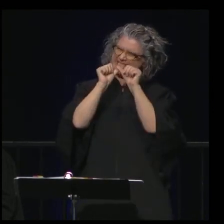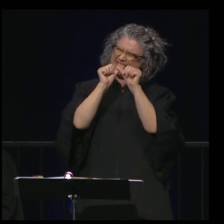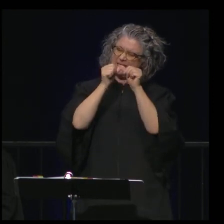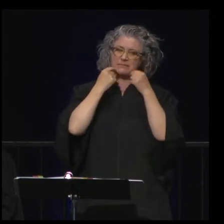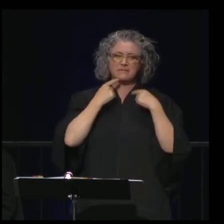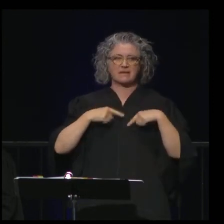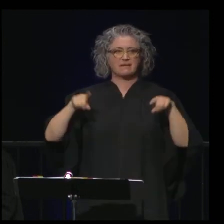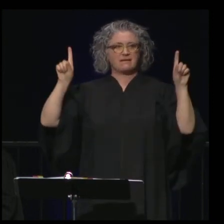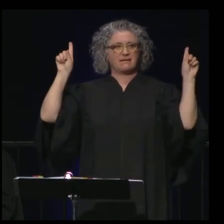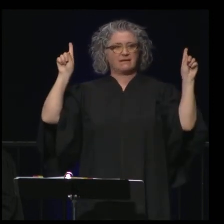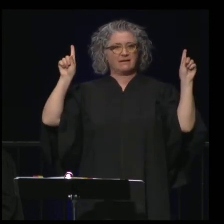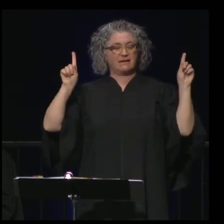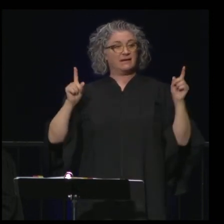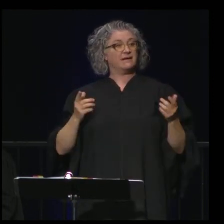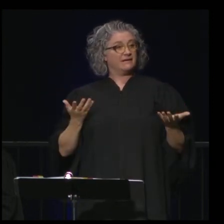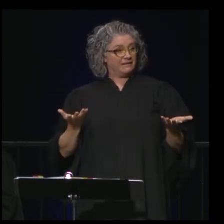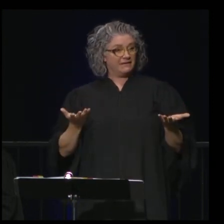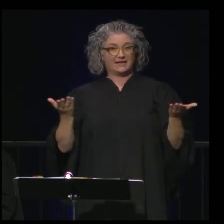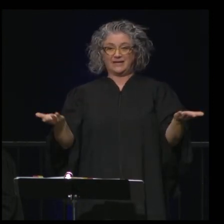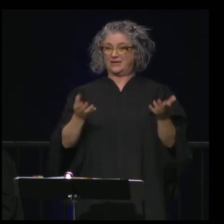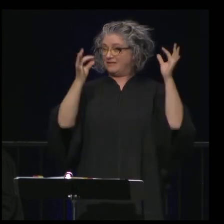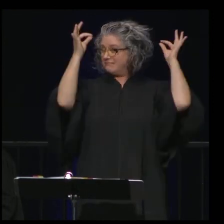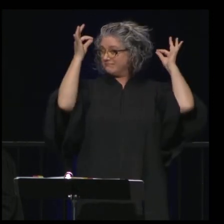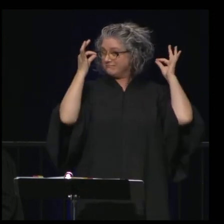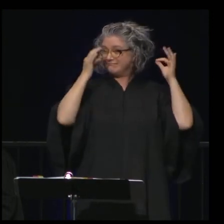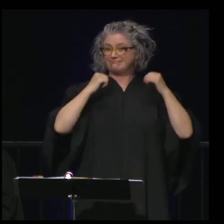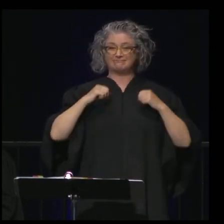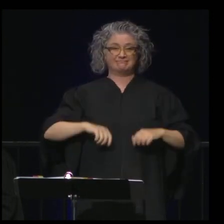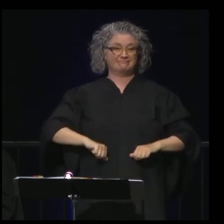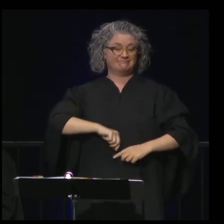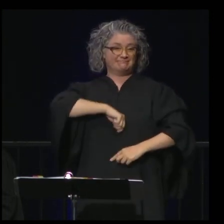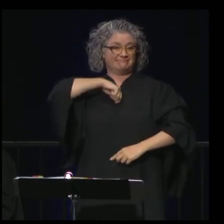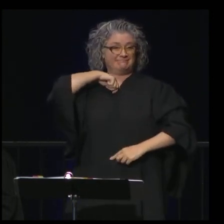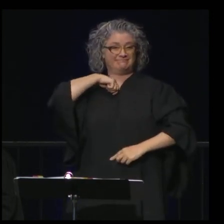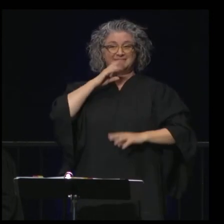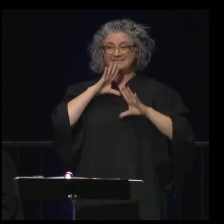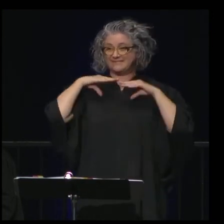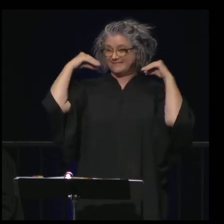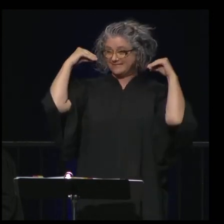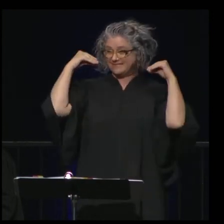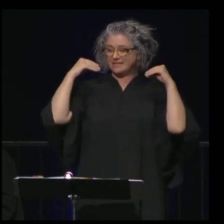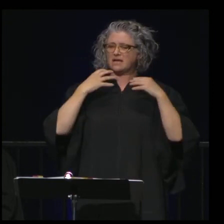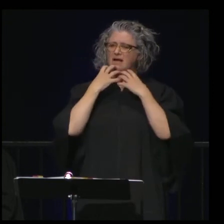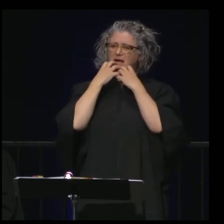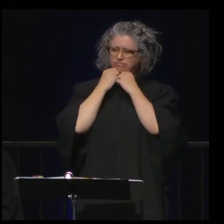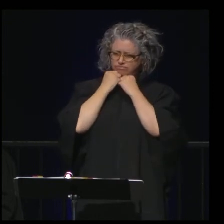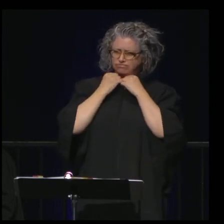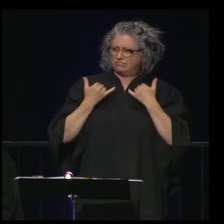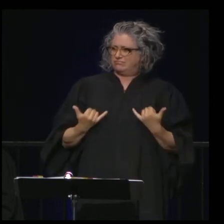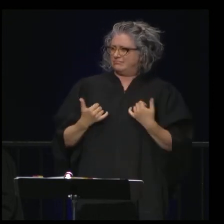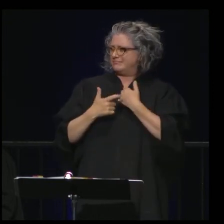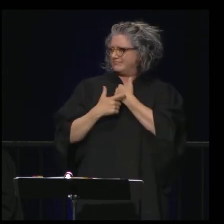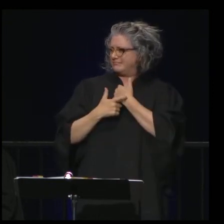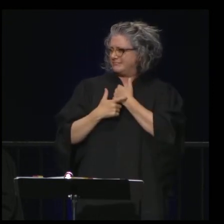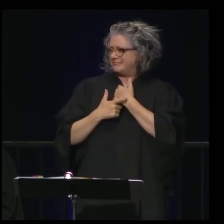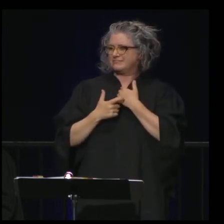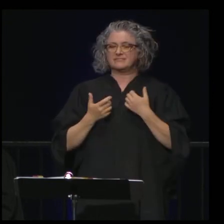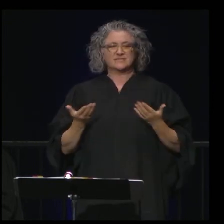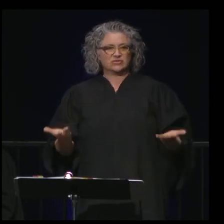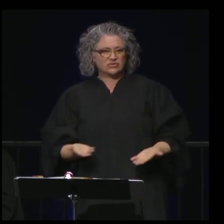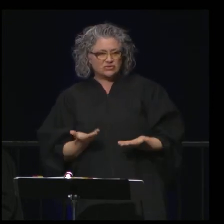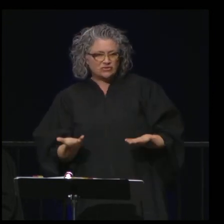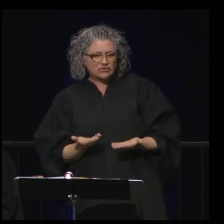here you are, all caps and gowns and smiles. Cherish this moment. Be in this